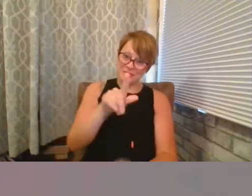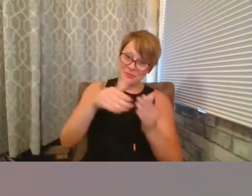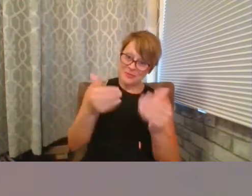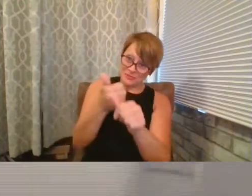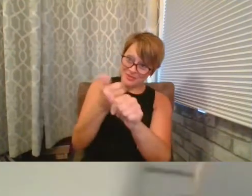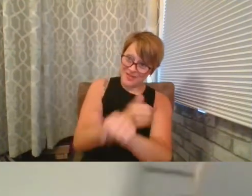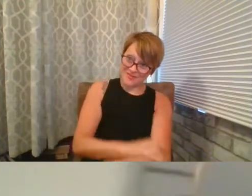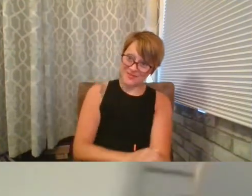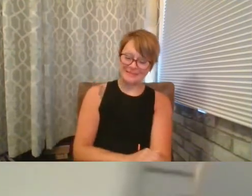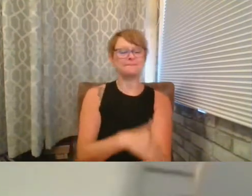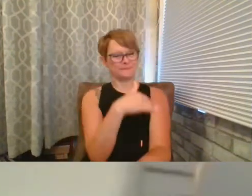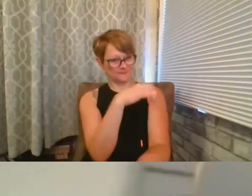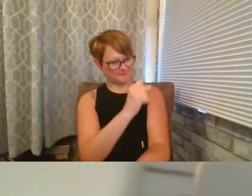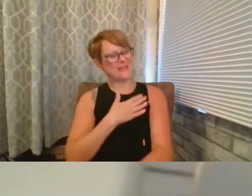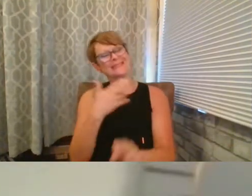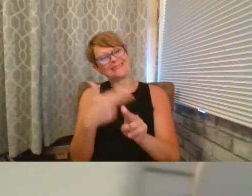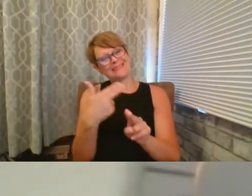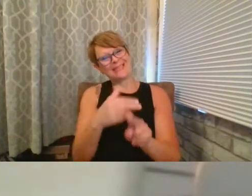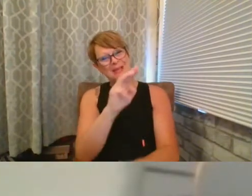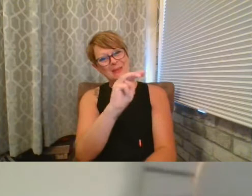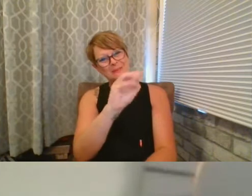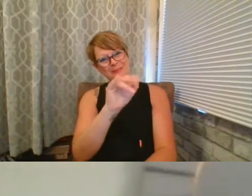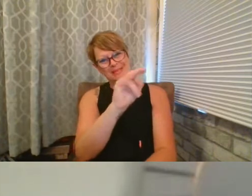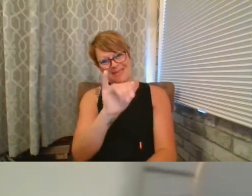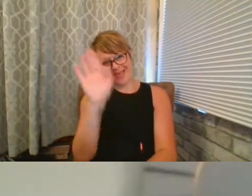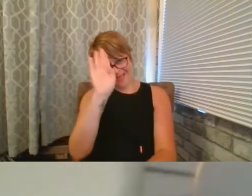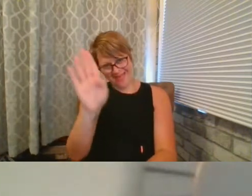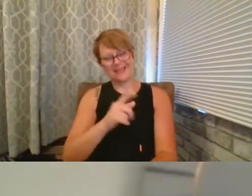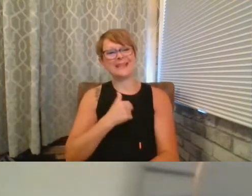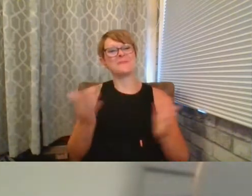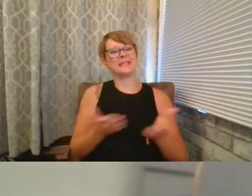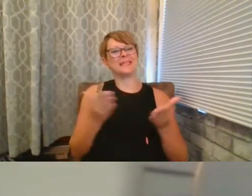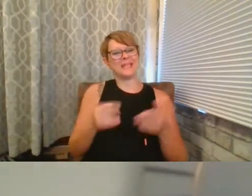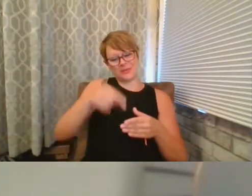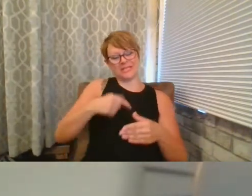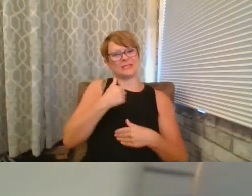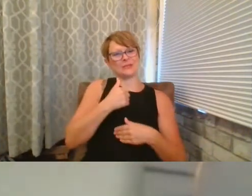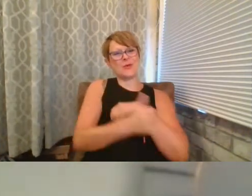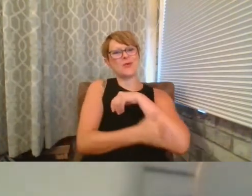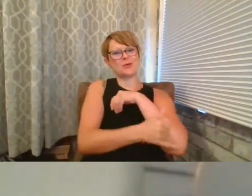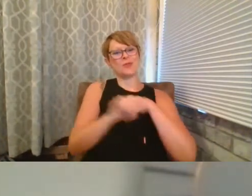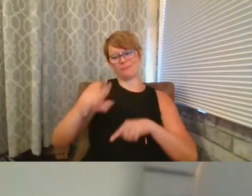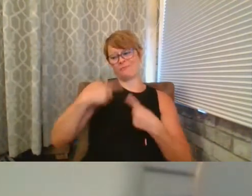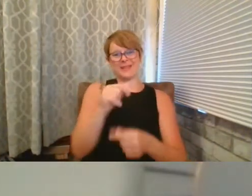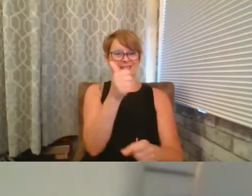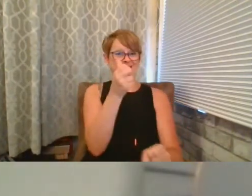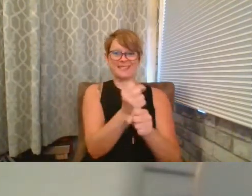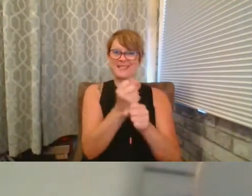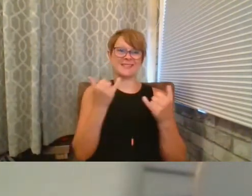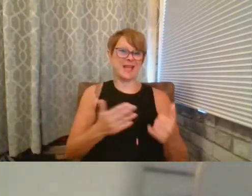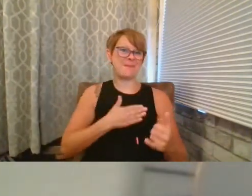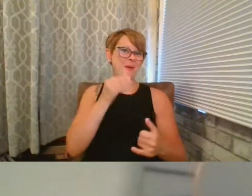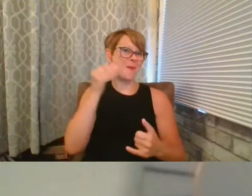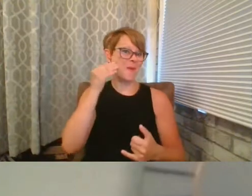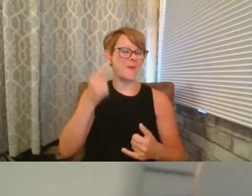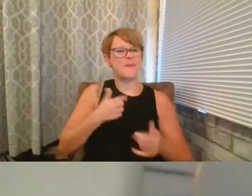Yes. Hi, my name is Minnie, and I have been in this country for past 10 years, and this is my homeland now. I run my